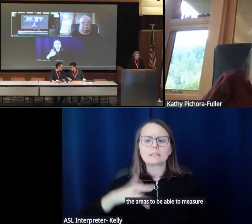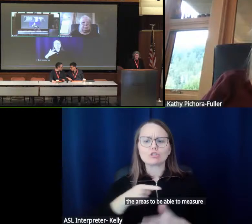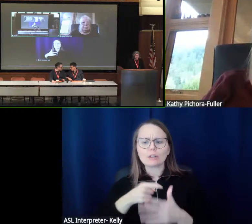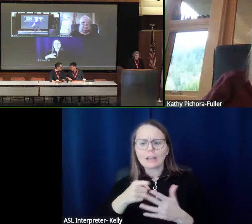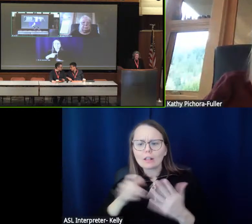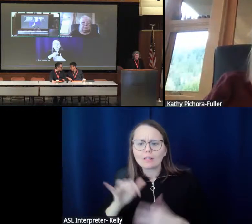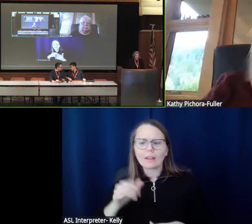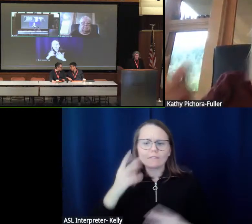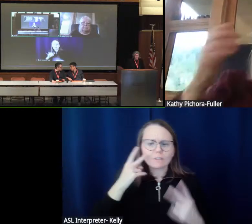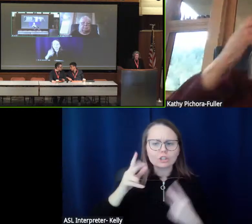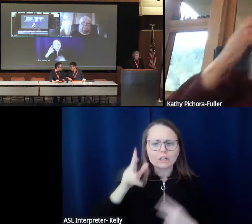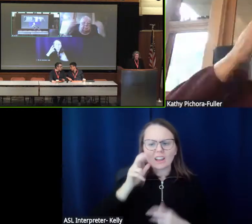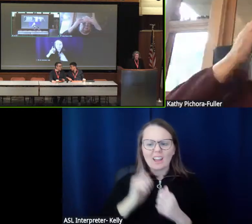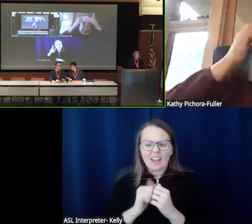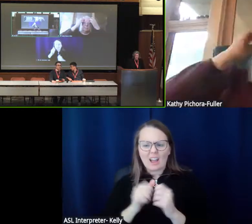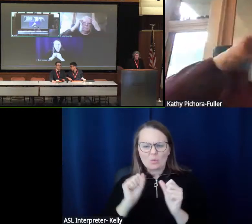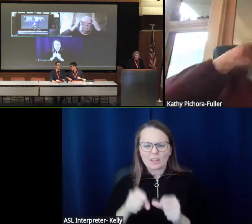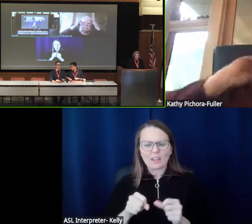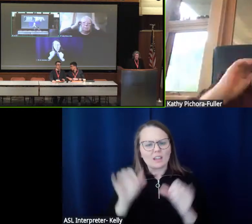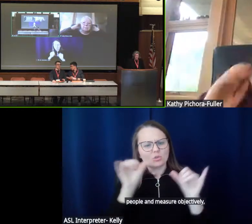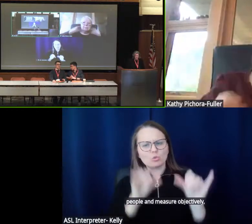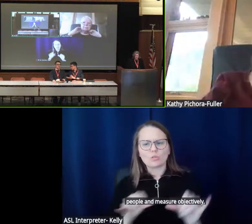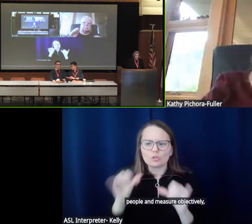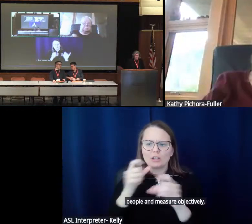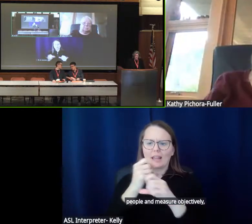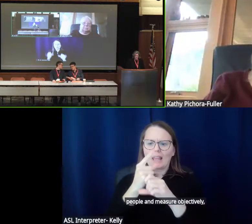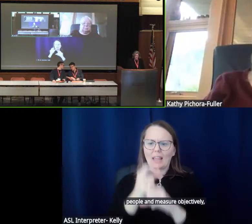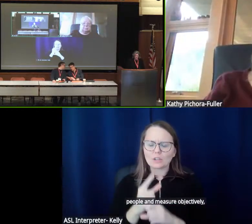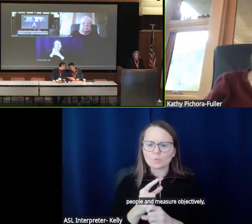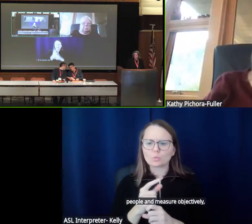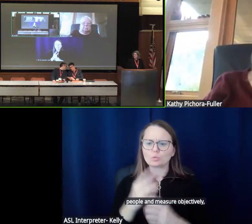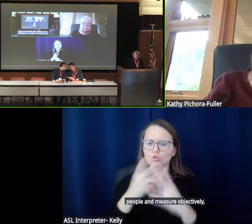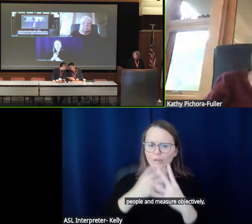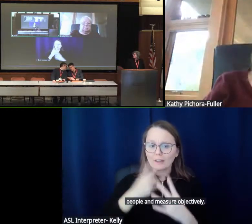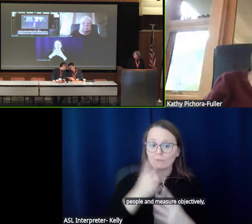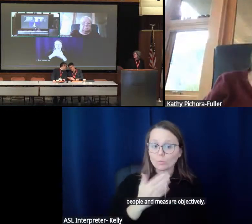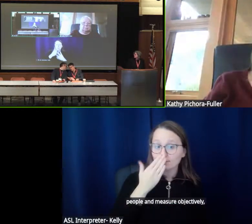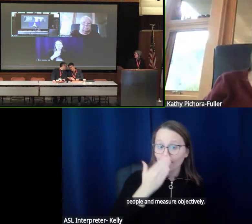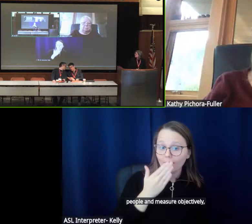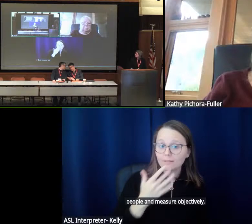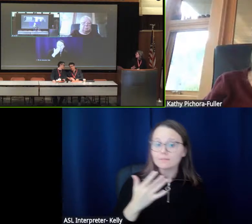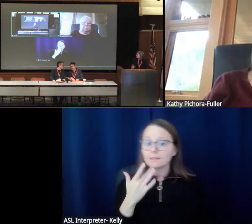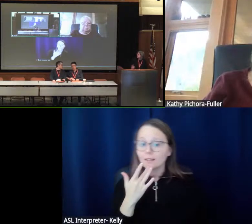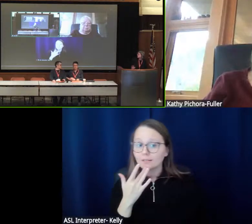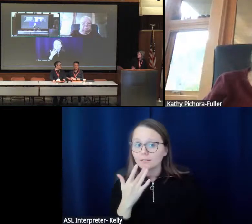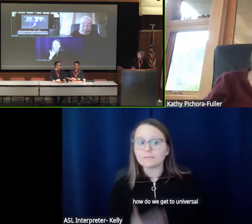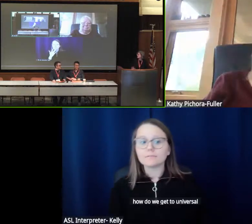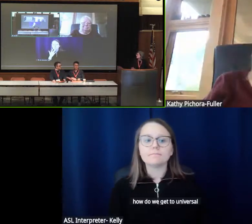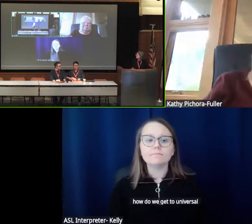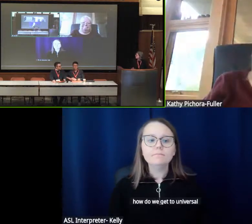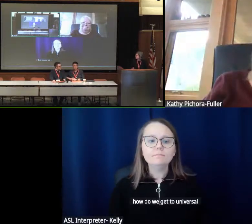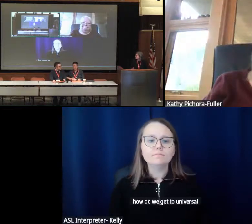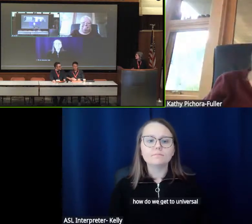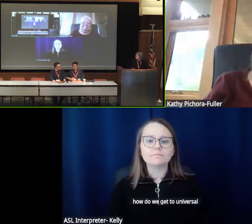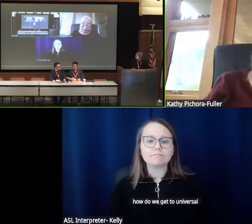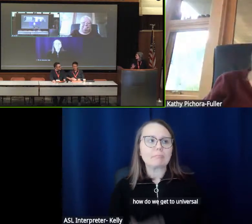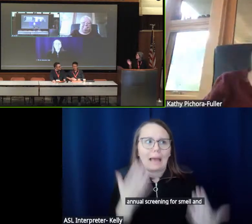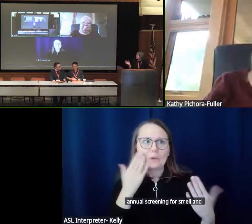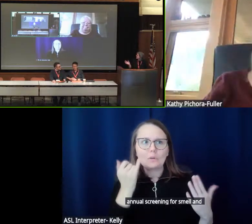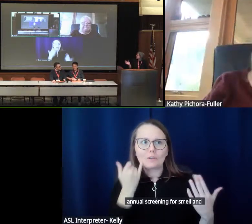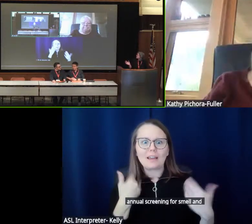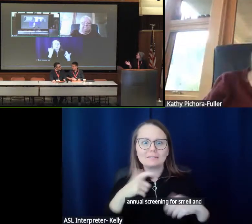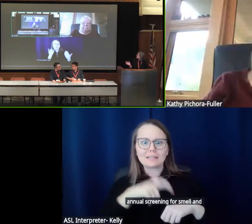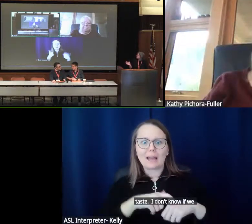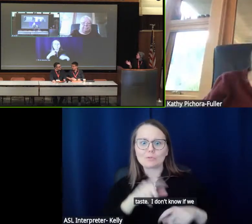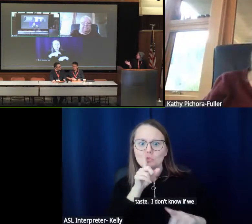or hearing on how we get to universal annual screening for smell and taste. And so I don't know if we necessarily have time to respond to this now, but